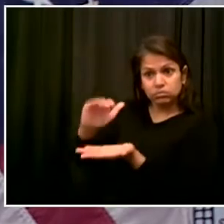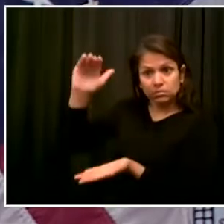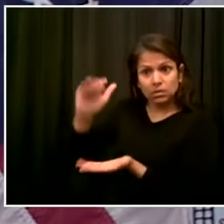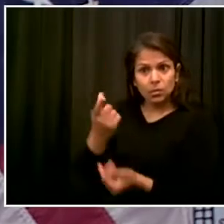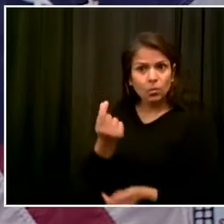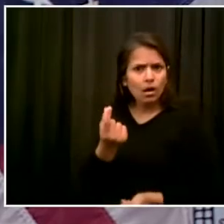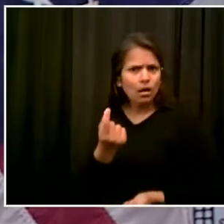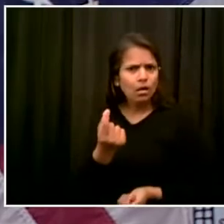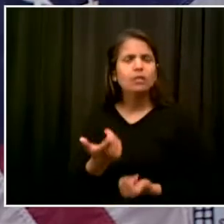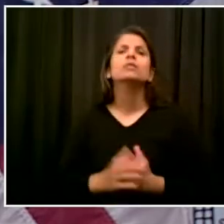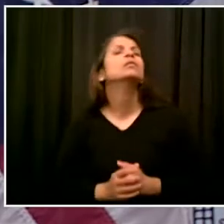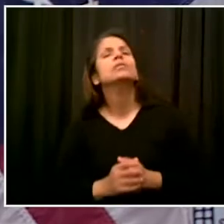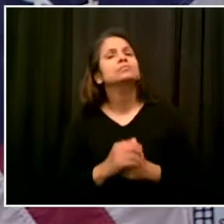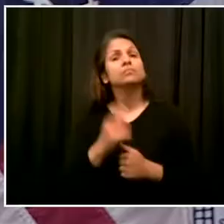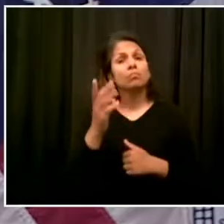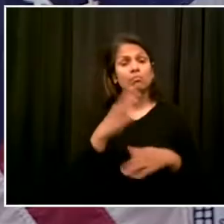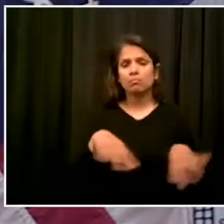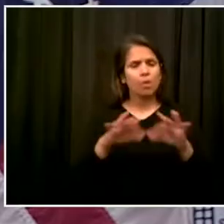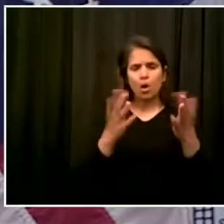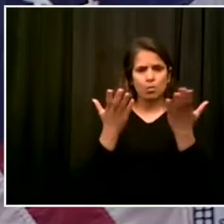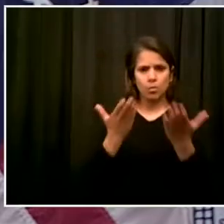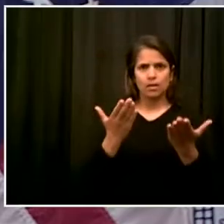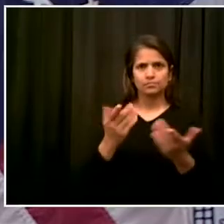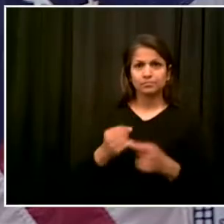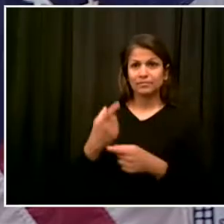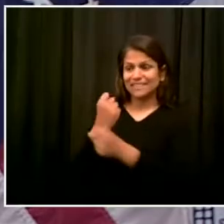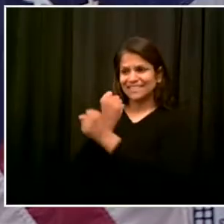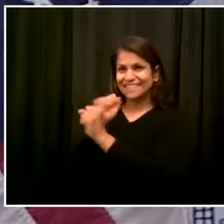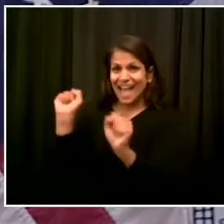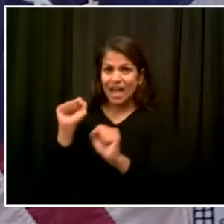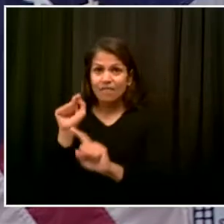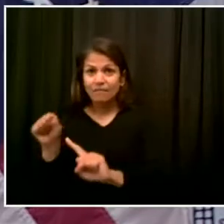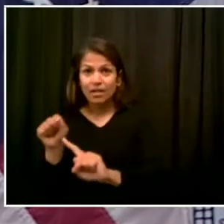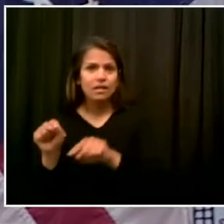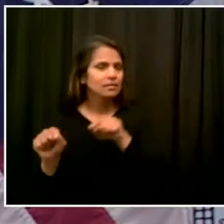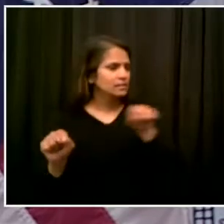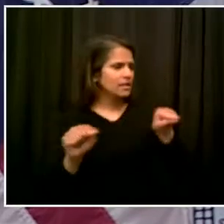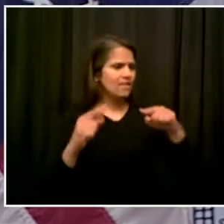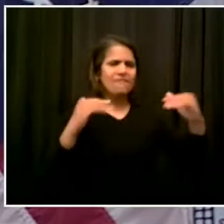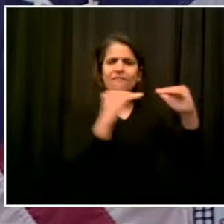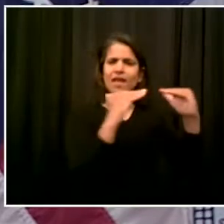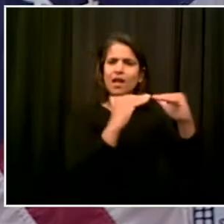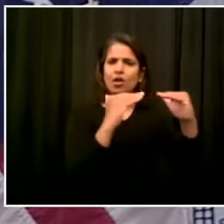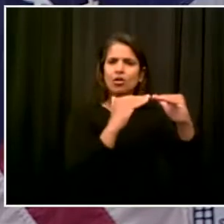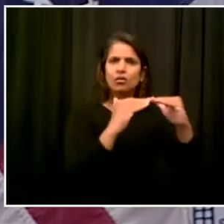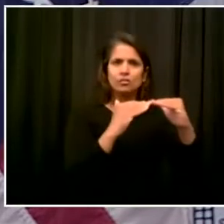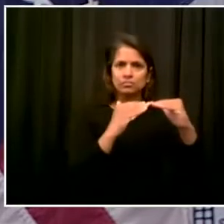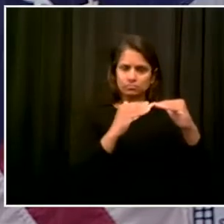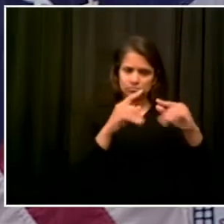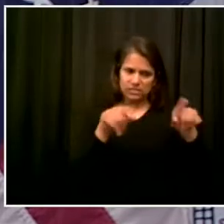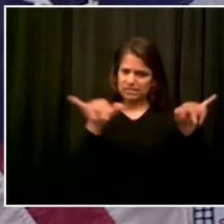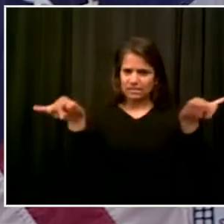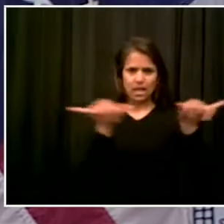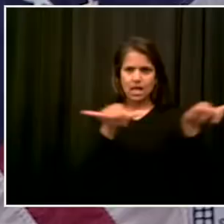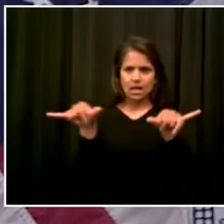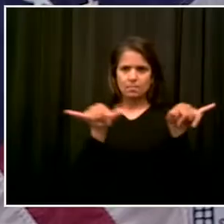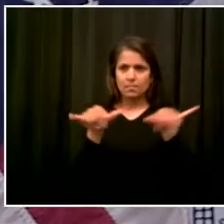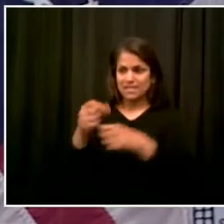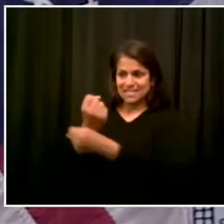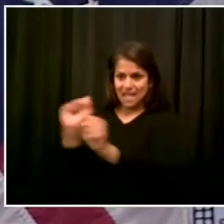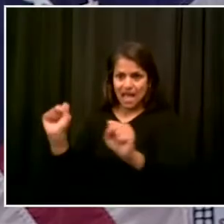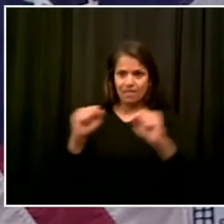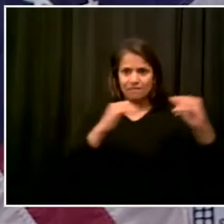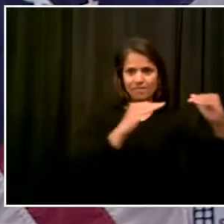quickly. When I ran for mayor, when I came into office, I said we were going to get rid of stop and frisk, and you know there are many voices said, oh, we were going to become unsafe, there'd be chaos, there'd be